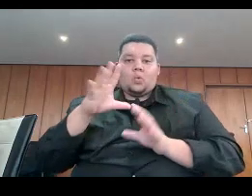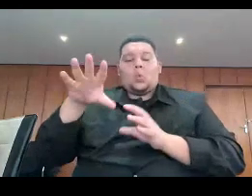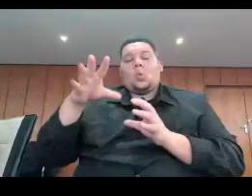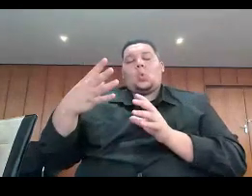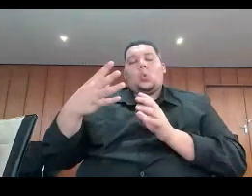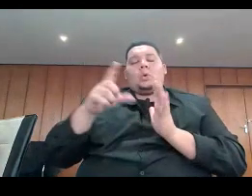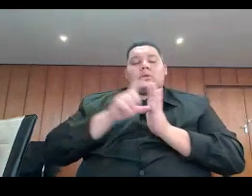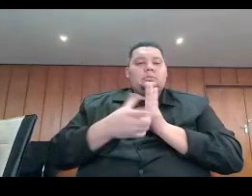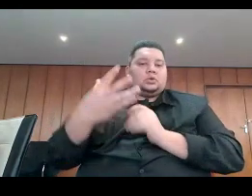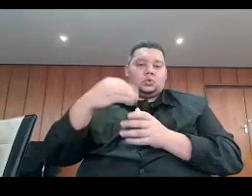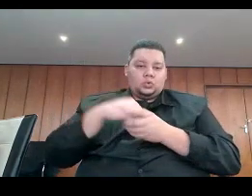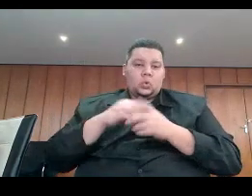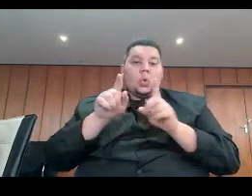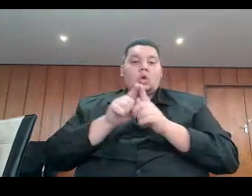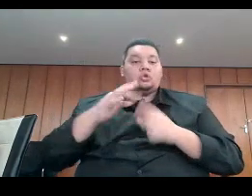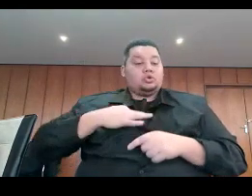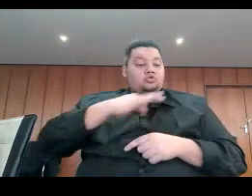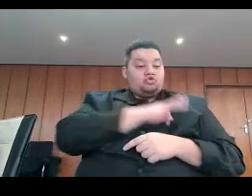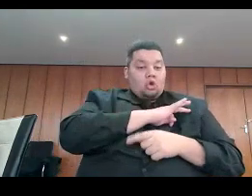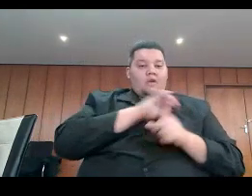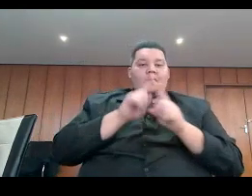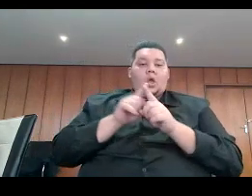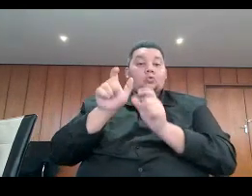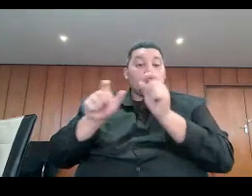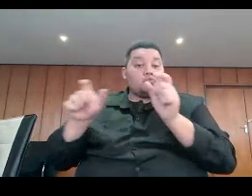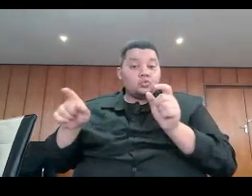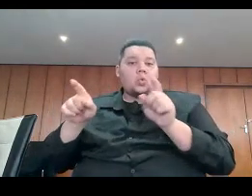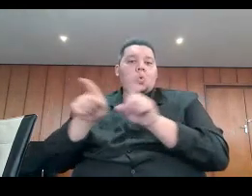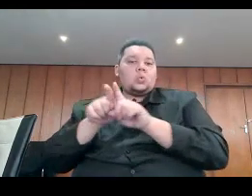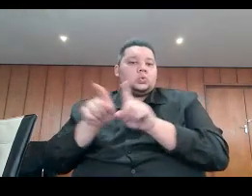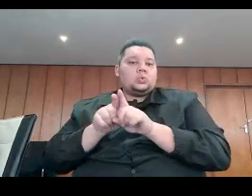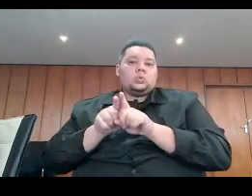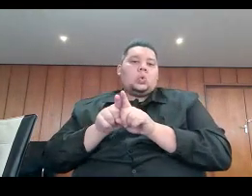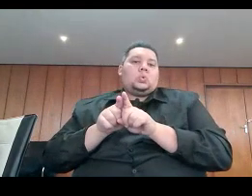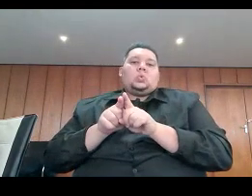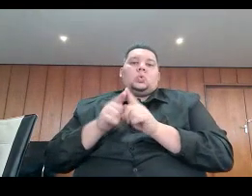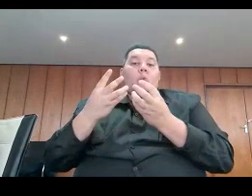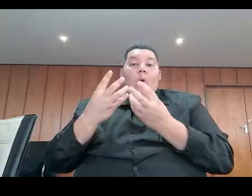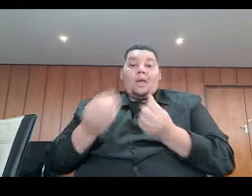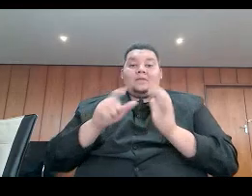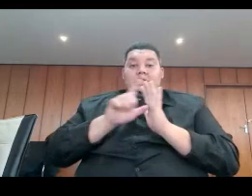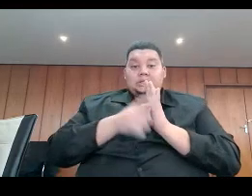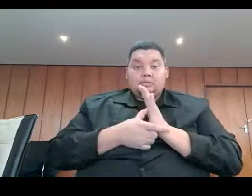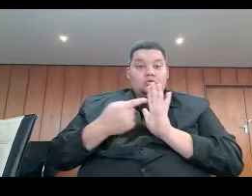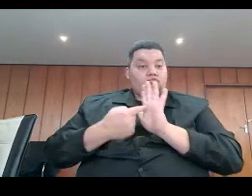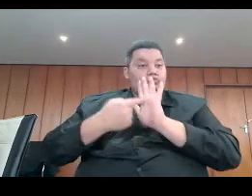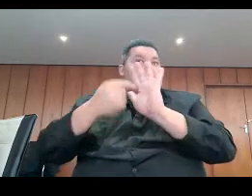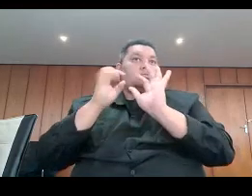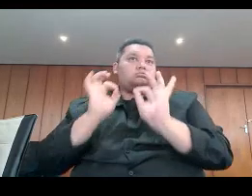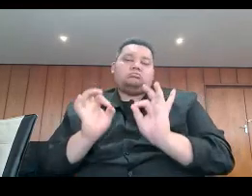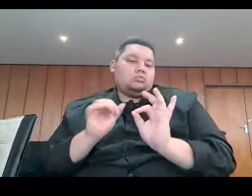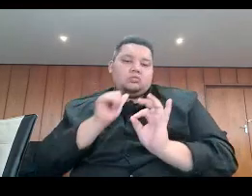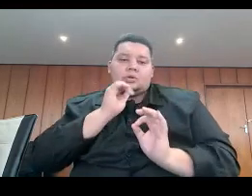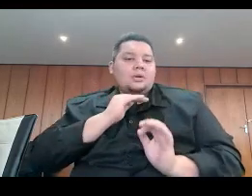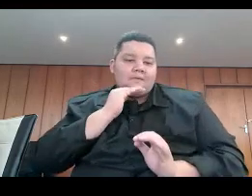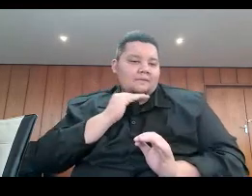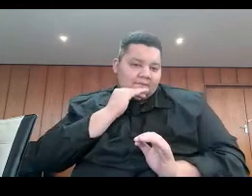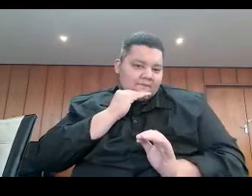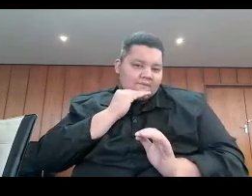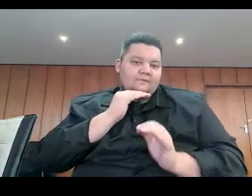and students with disabilities are underrepresented in education as well as in health professions.